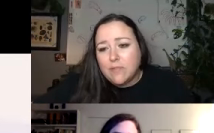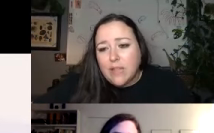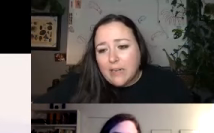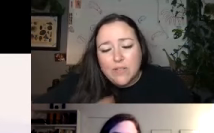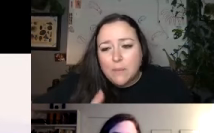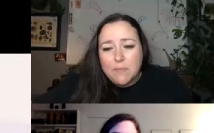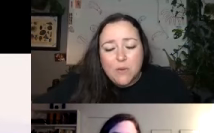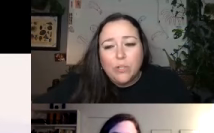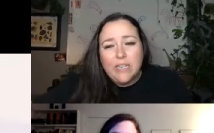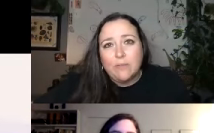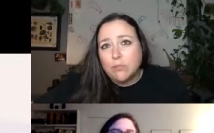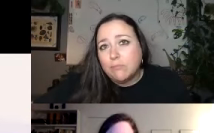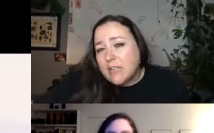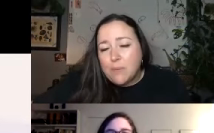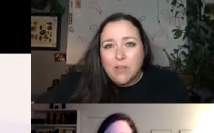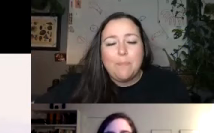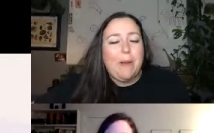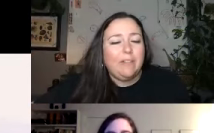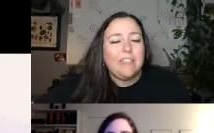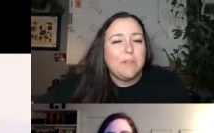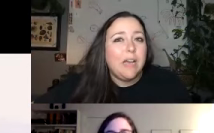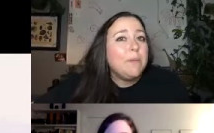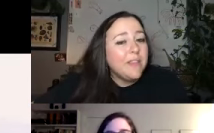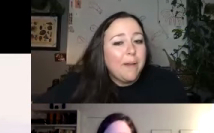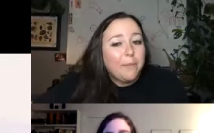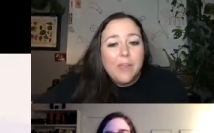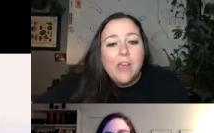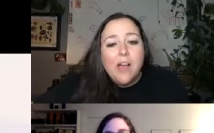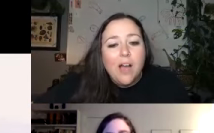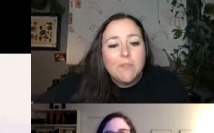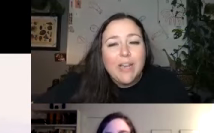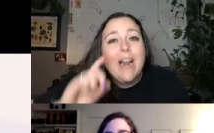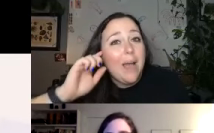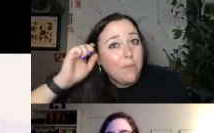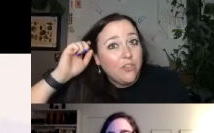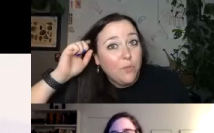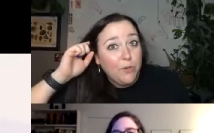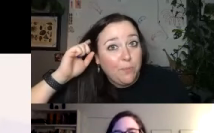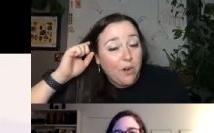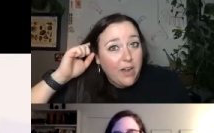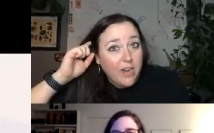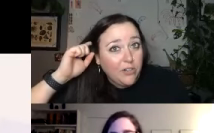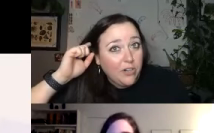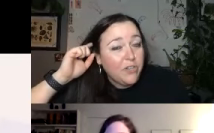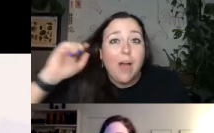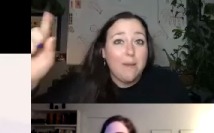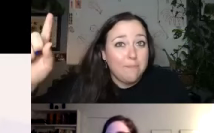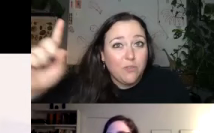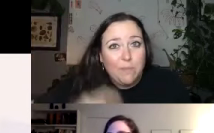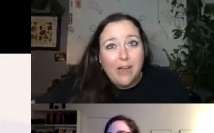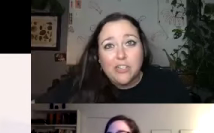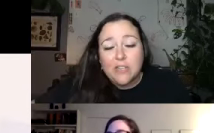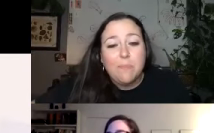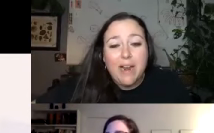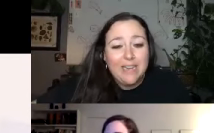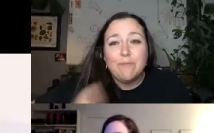I know this helps me, cooling down the room is apparently supposed to help you sleep better. So again, I'm super duper not a doctor too. I am a